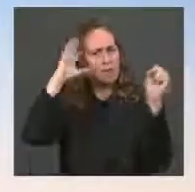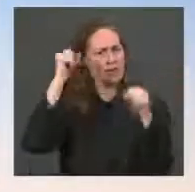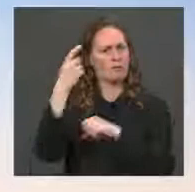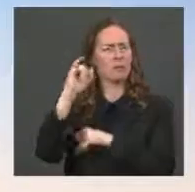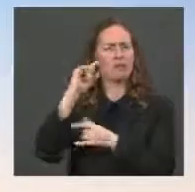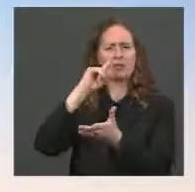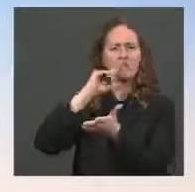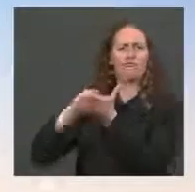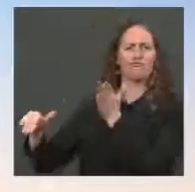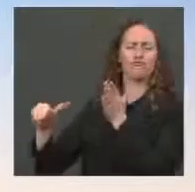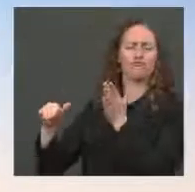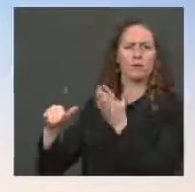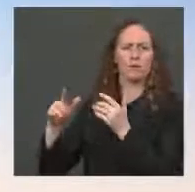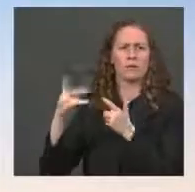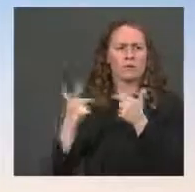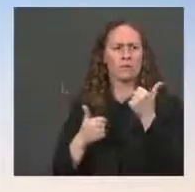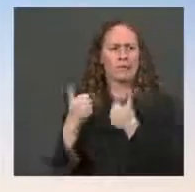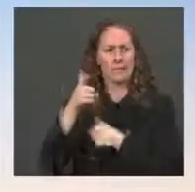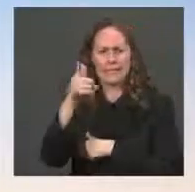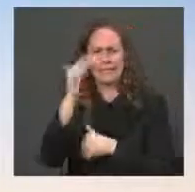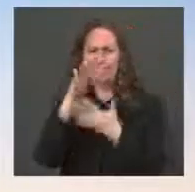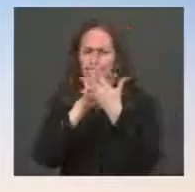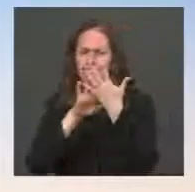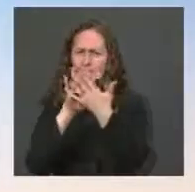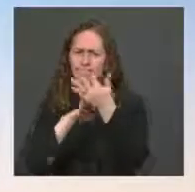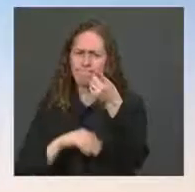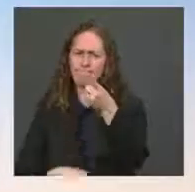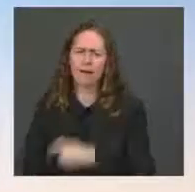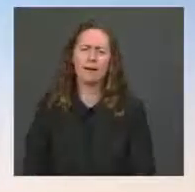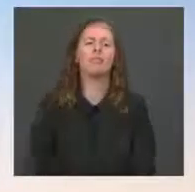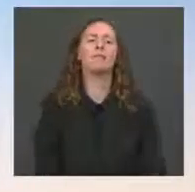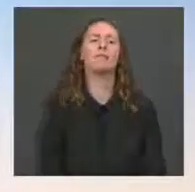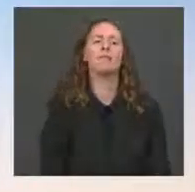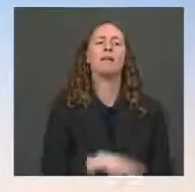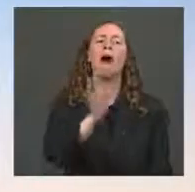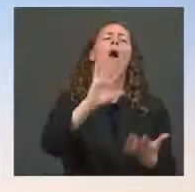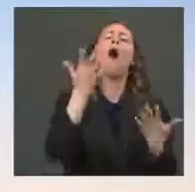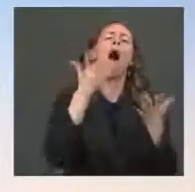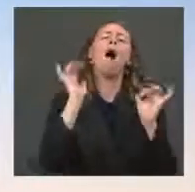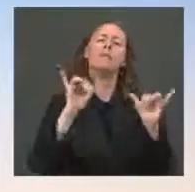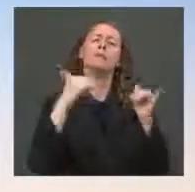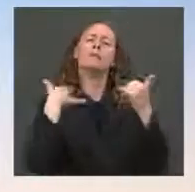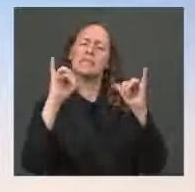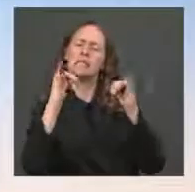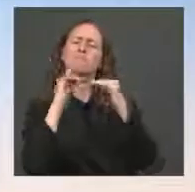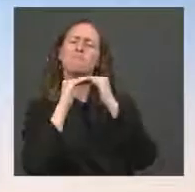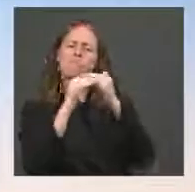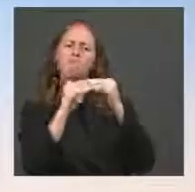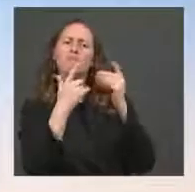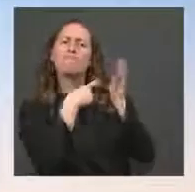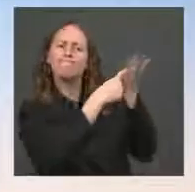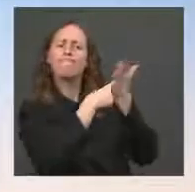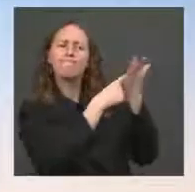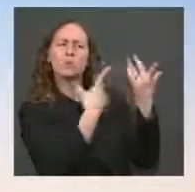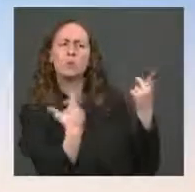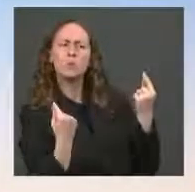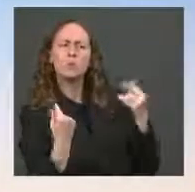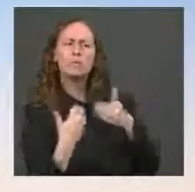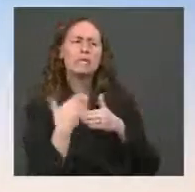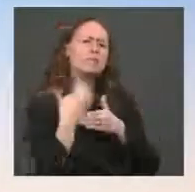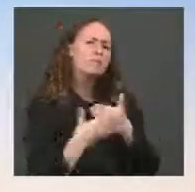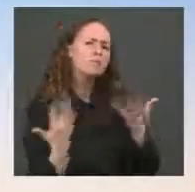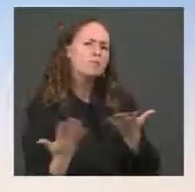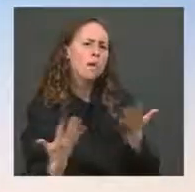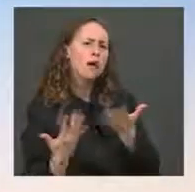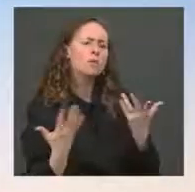reports is not accurate. What's accurate is there is an ongoing discussion with the Chinese leaders about what the next step should be about engagement